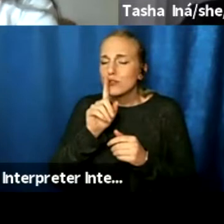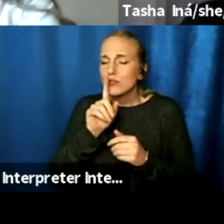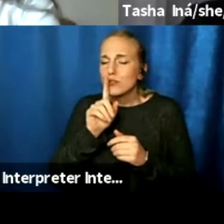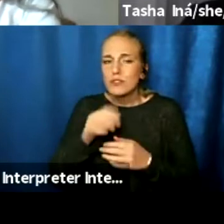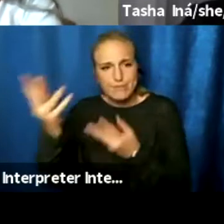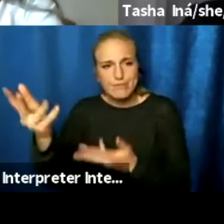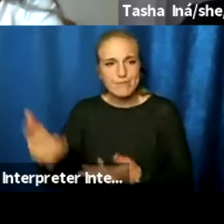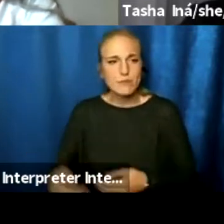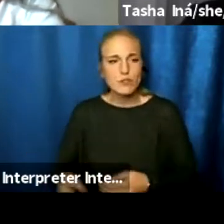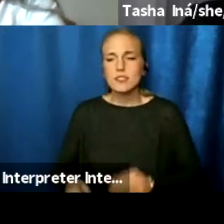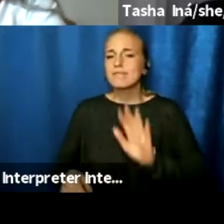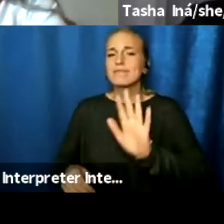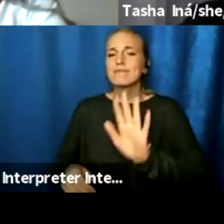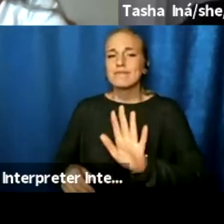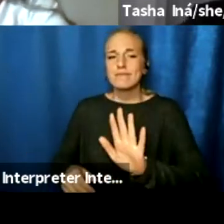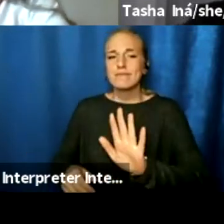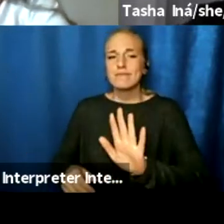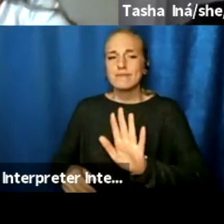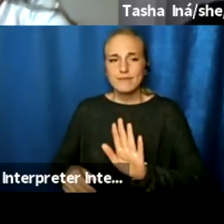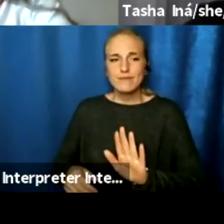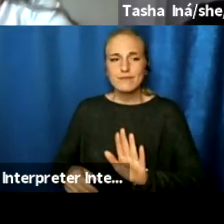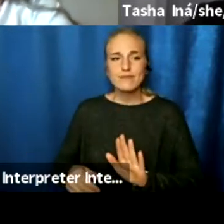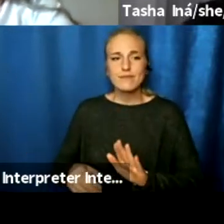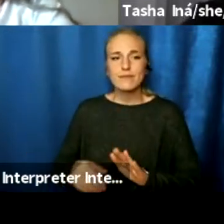We know how no,